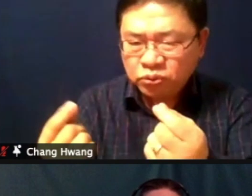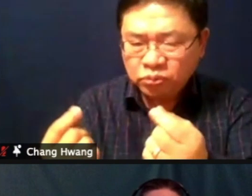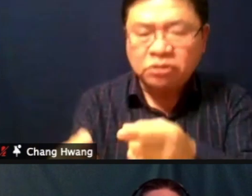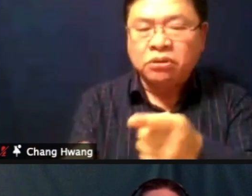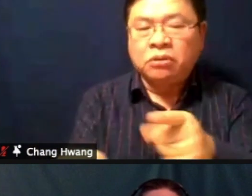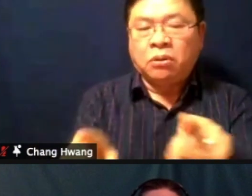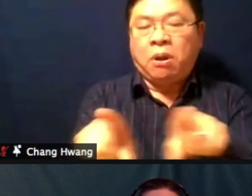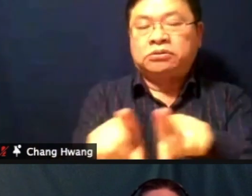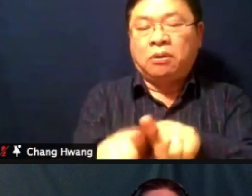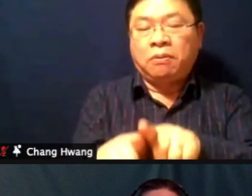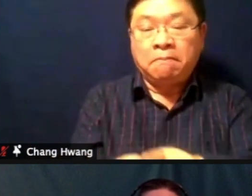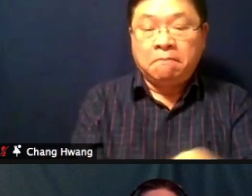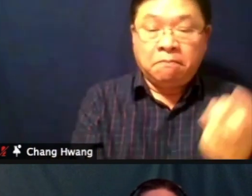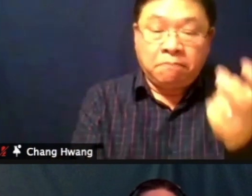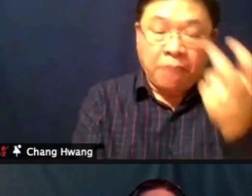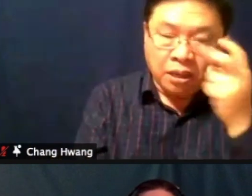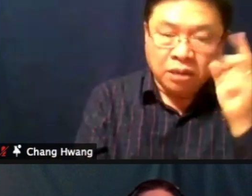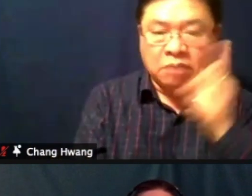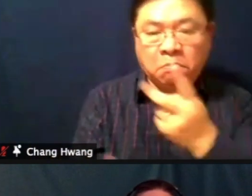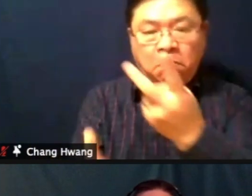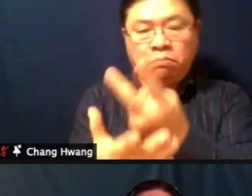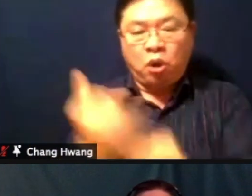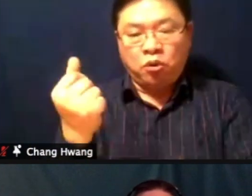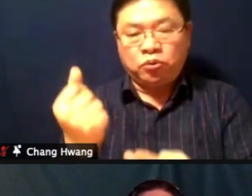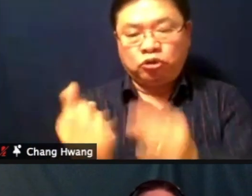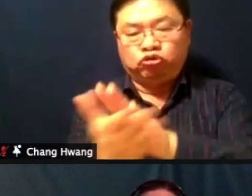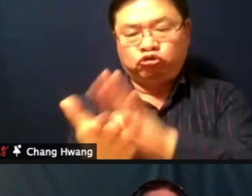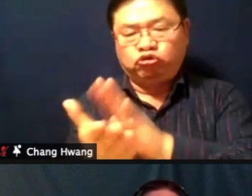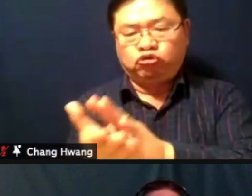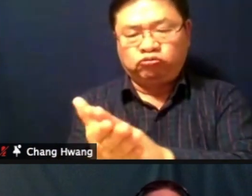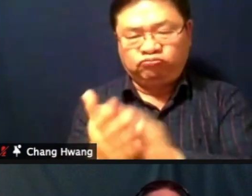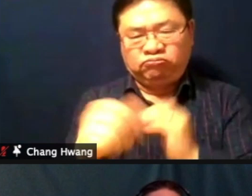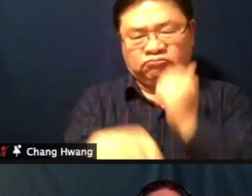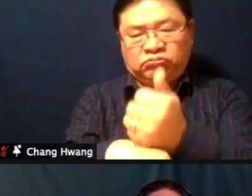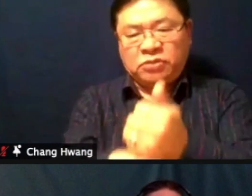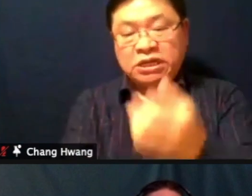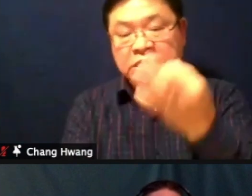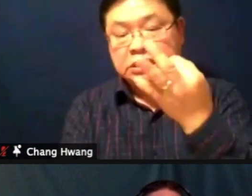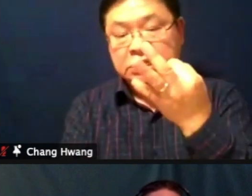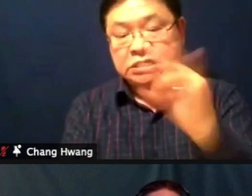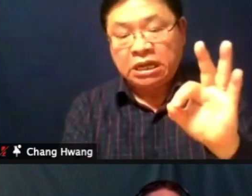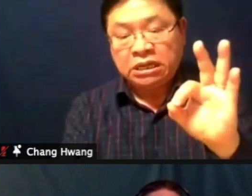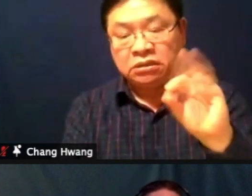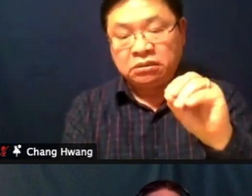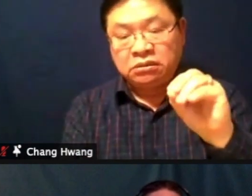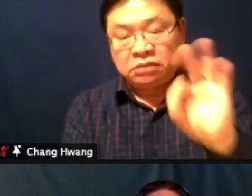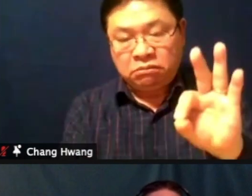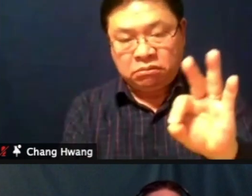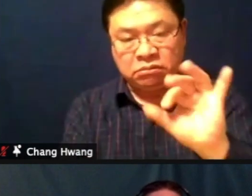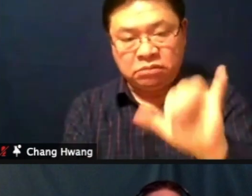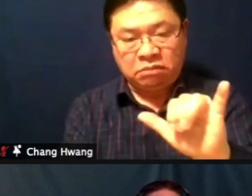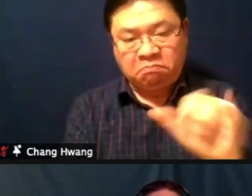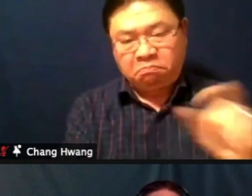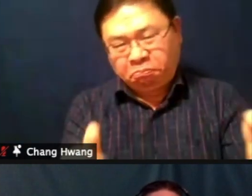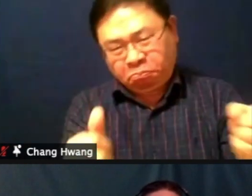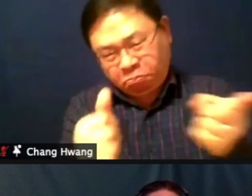like she had the blind school, she wanted blind children to be able to be educated. She also realized that there was a need for deaf children. So